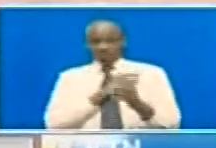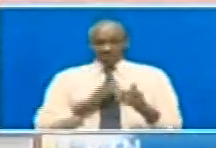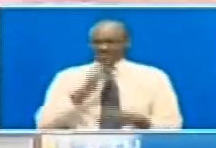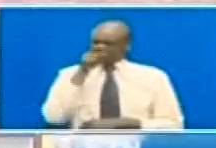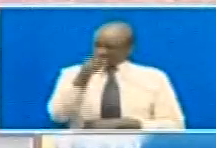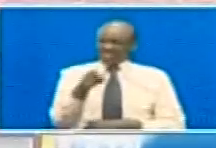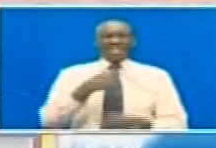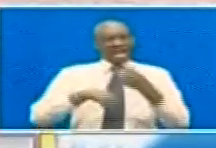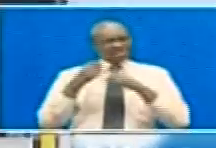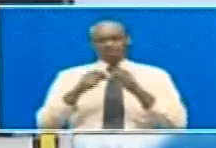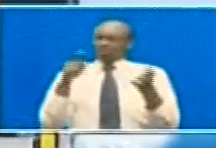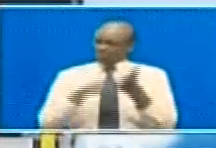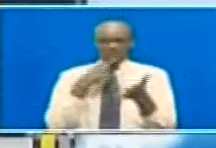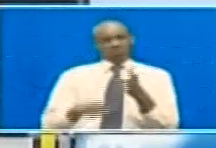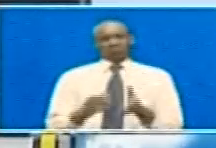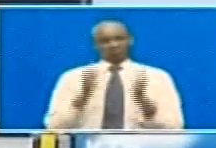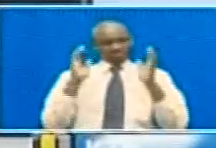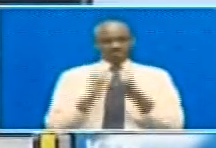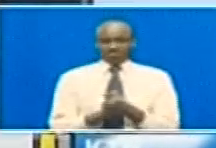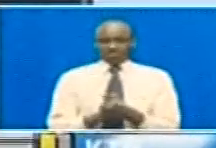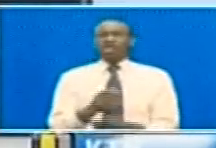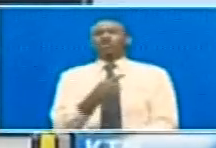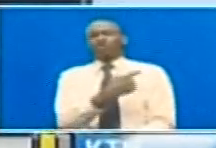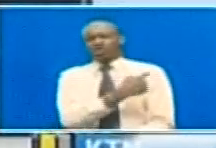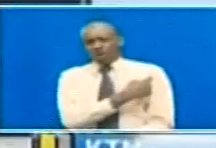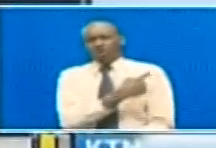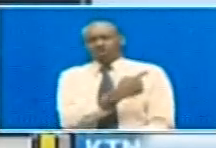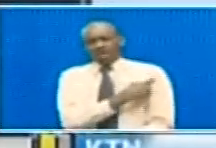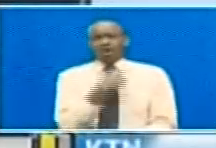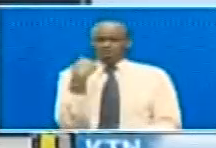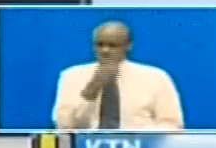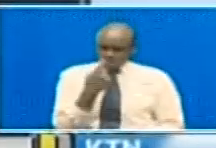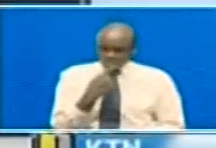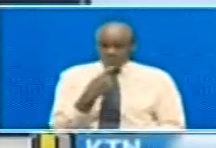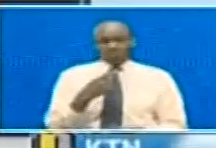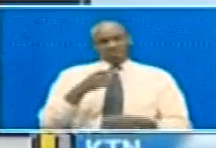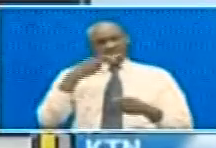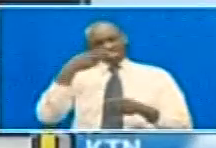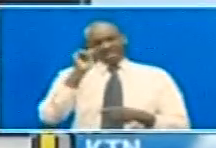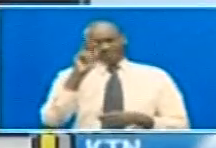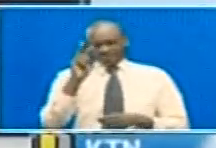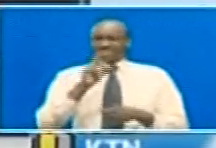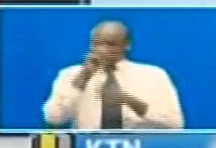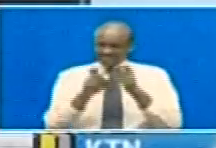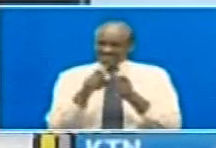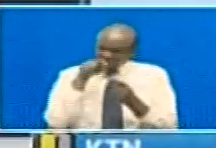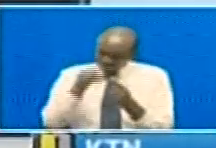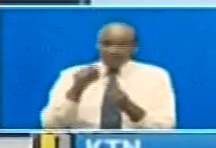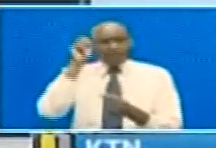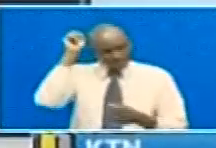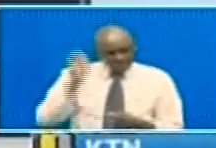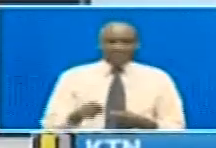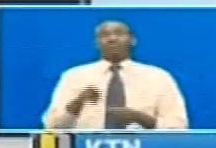the alleged rape of the woman. The doctor that did administer the HIV test should also